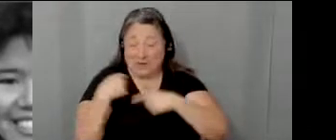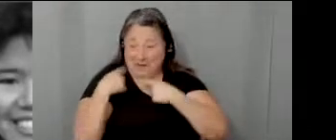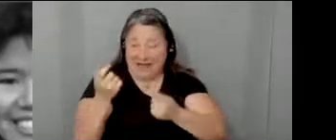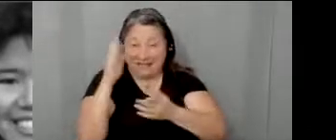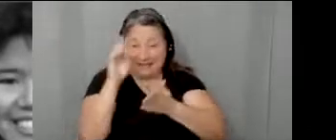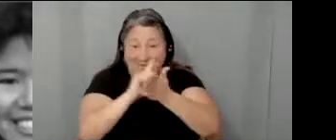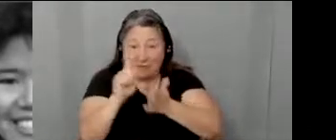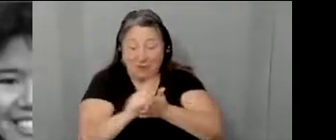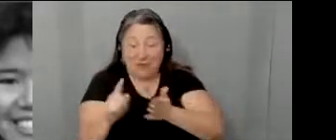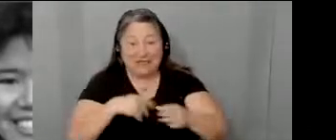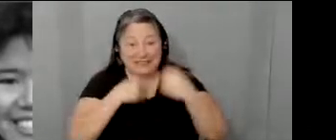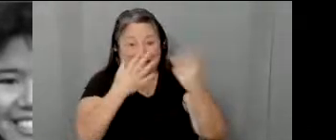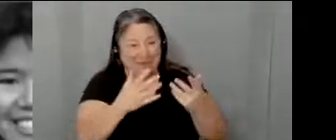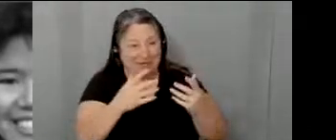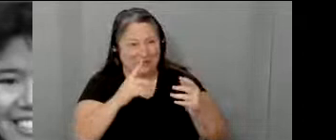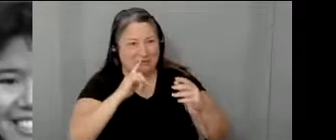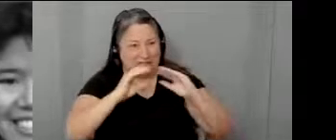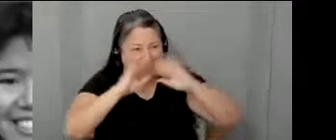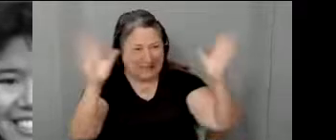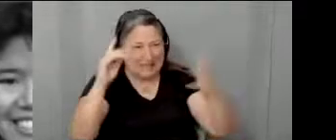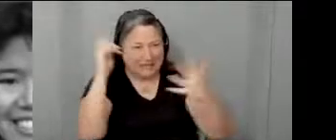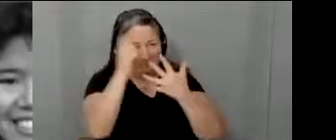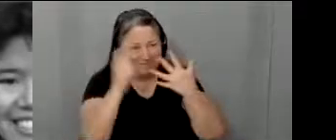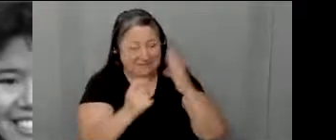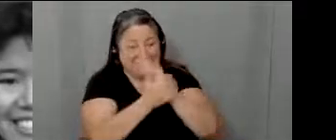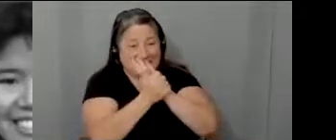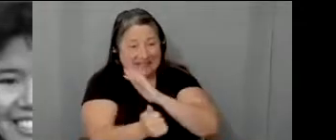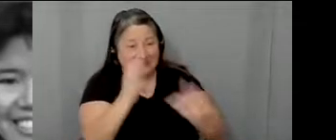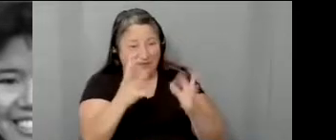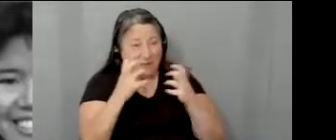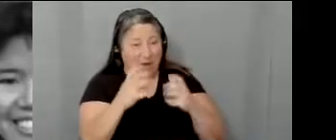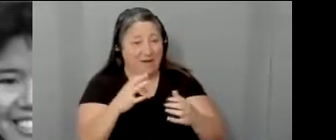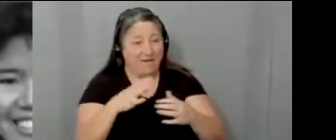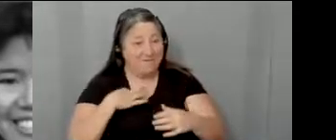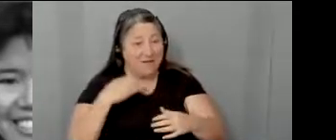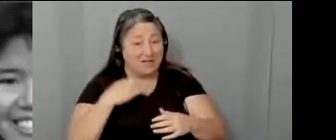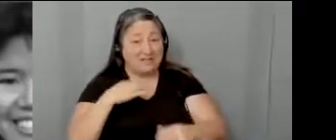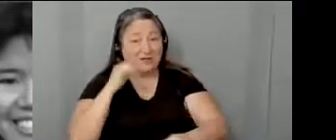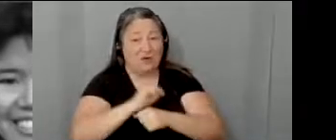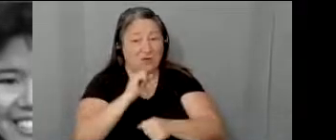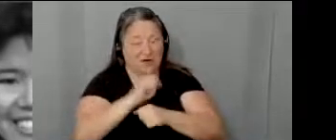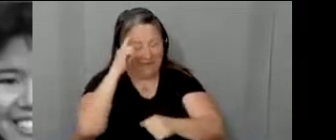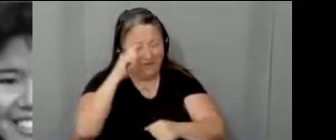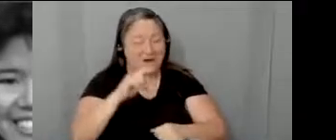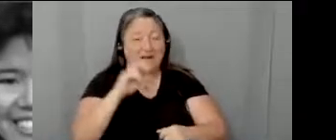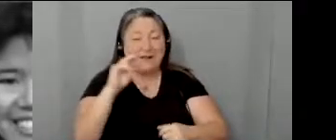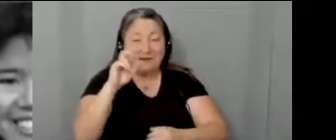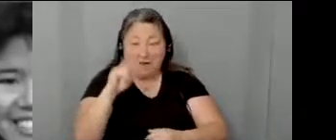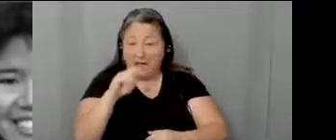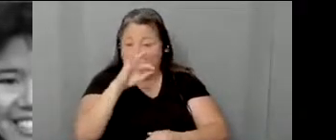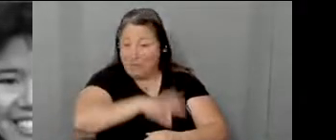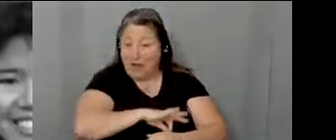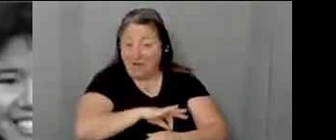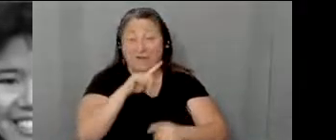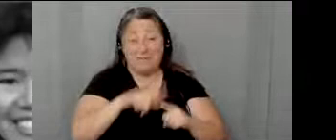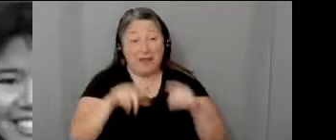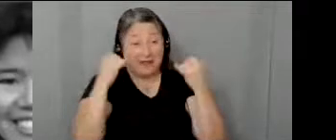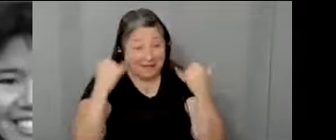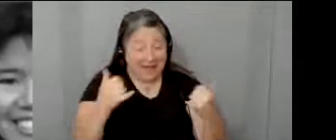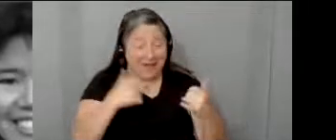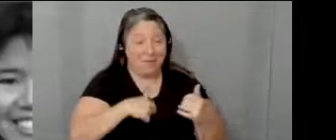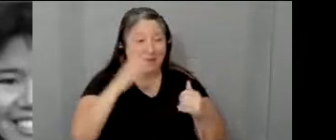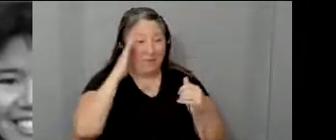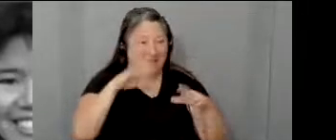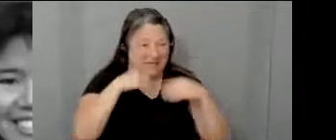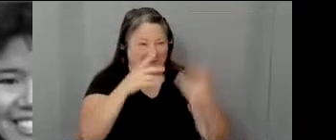concrete skills if you want to volunteer or work at a nonprofit, but we have not until this time given you the tools